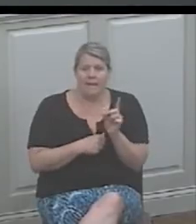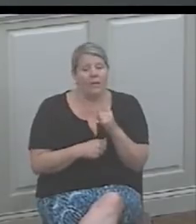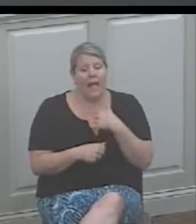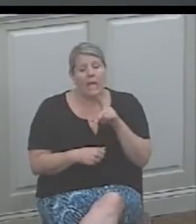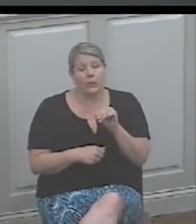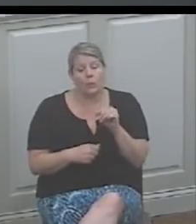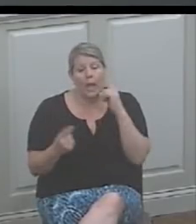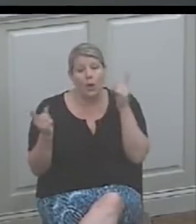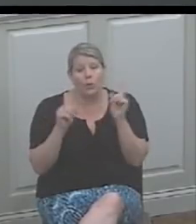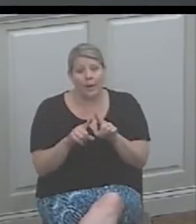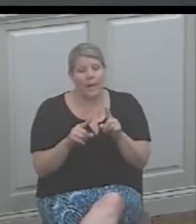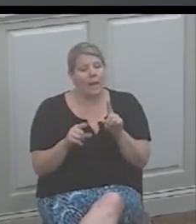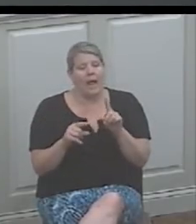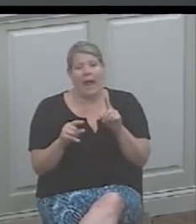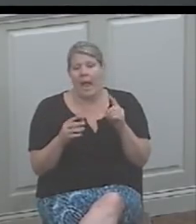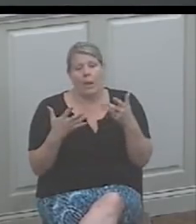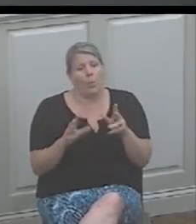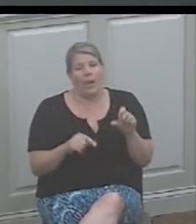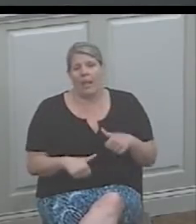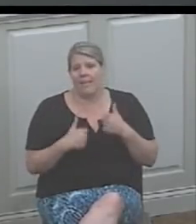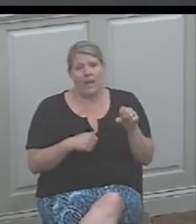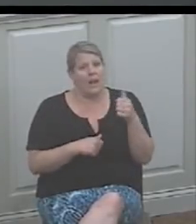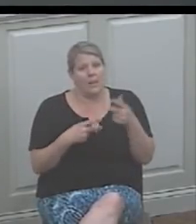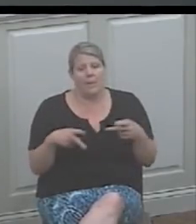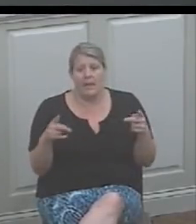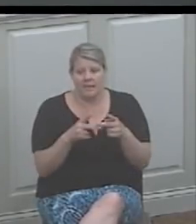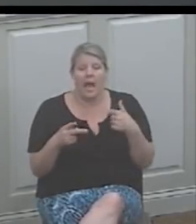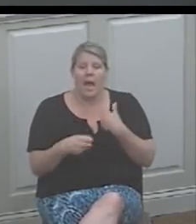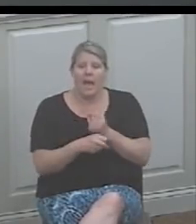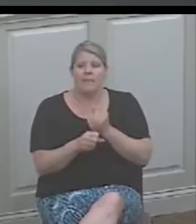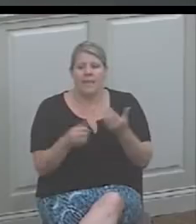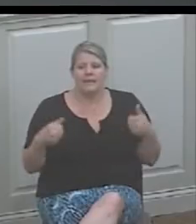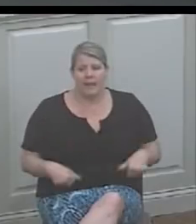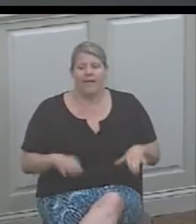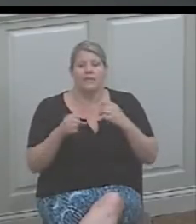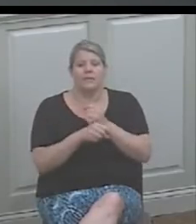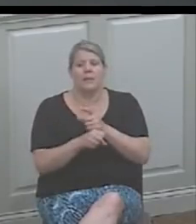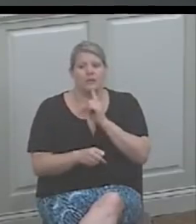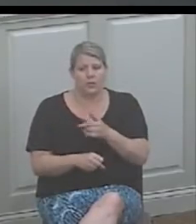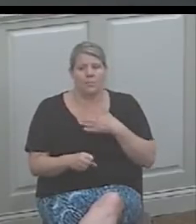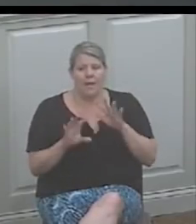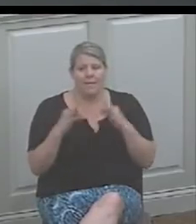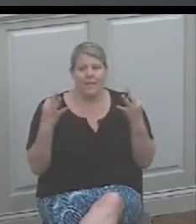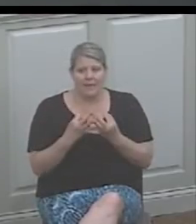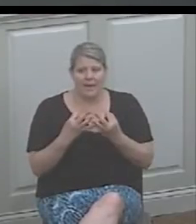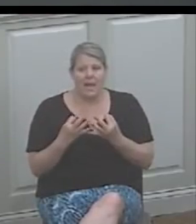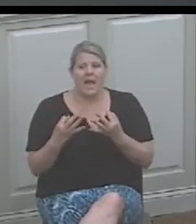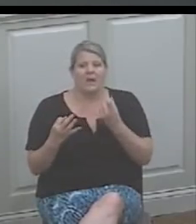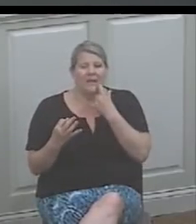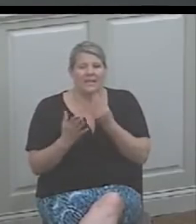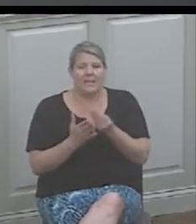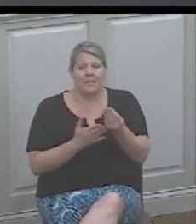I've been nowhere else I want to be. In fact, I've actually made the sacrifice to make sure that my family can grow up here. I've just recently bought a house here in the city of